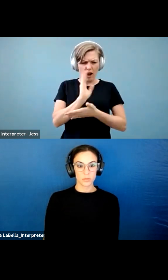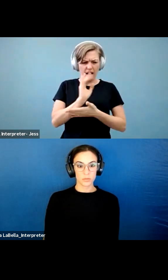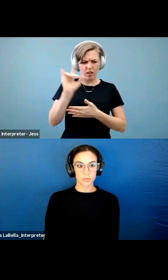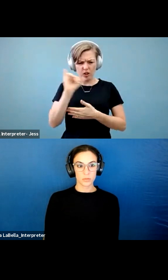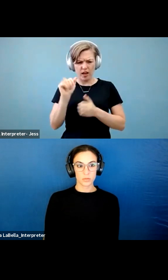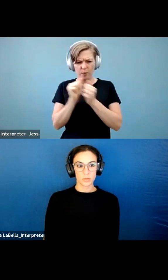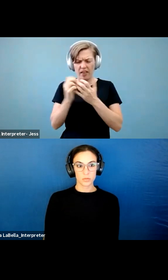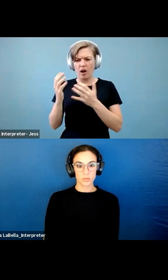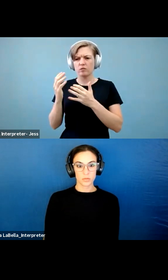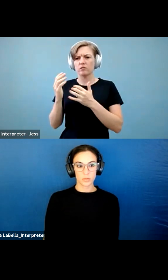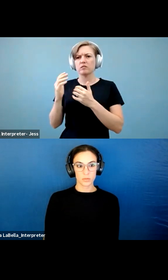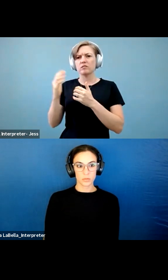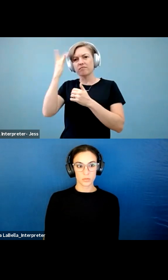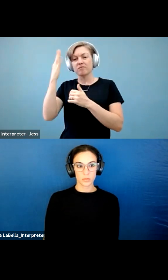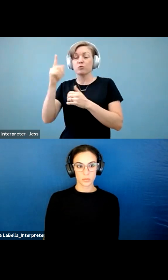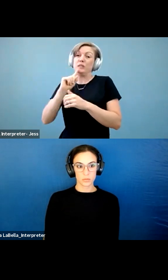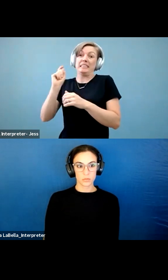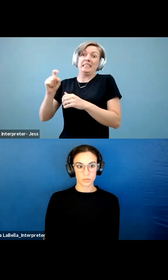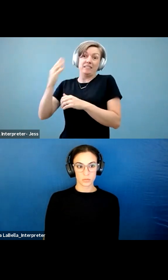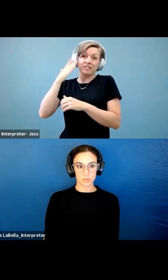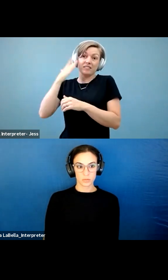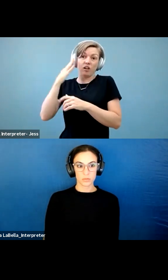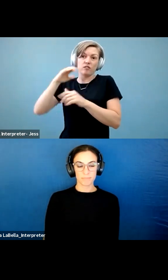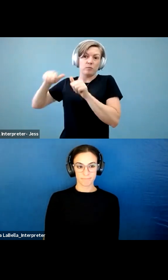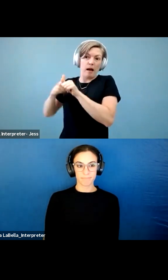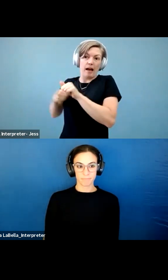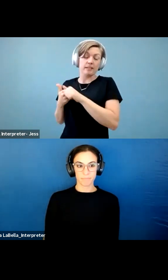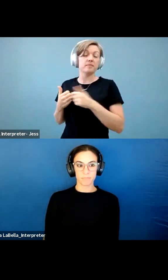philosophical grounding that they really beg us for. That's